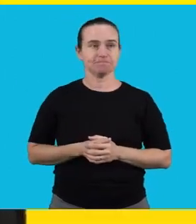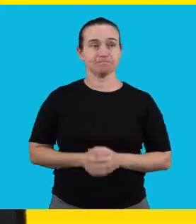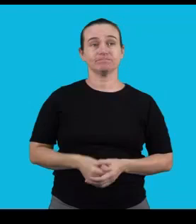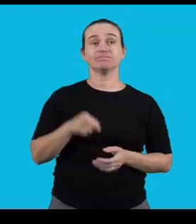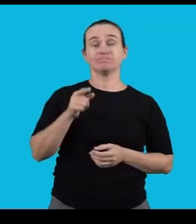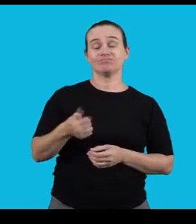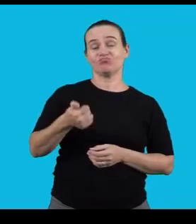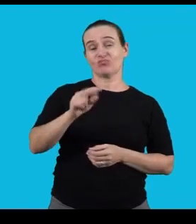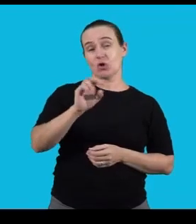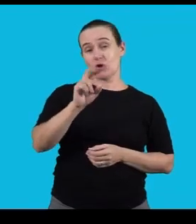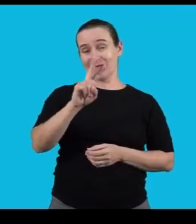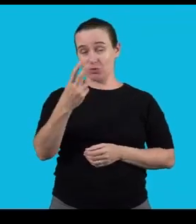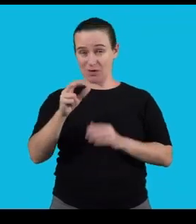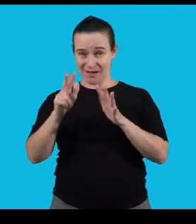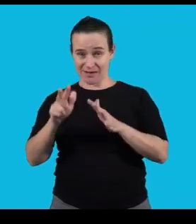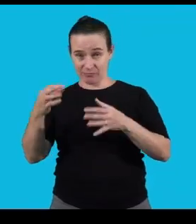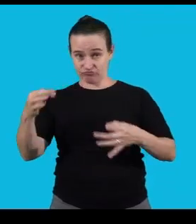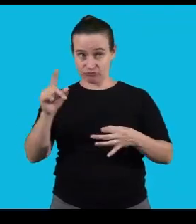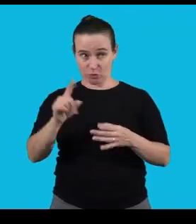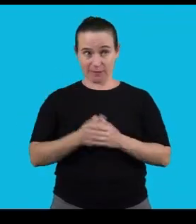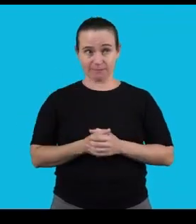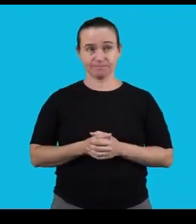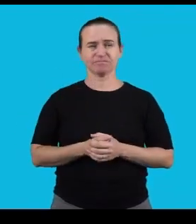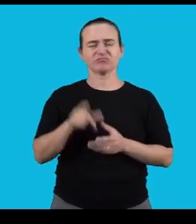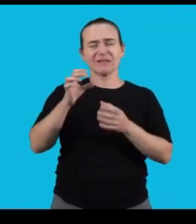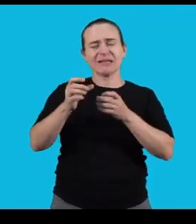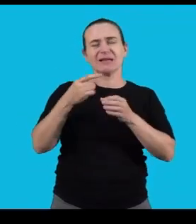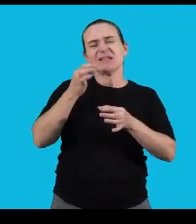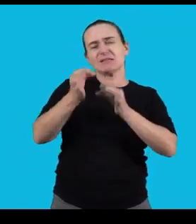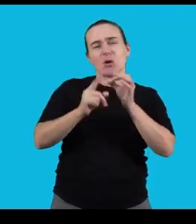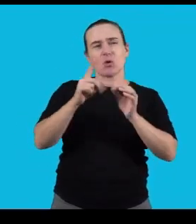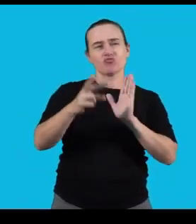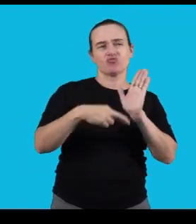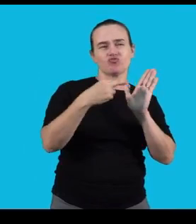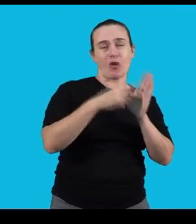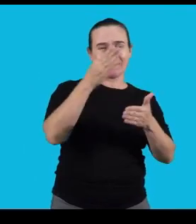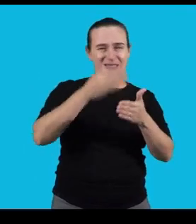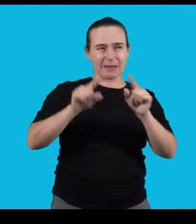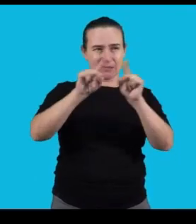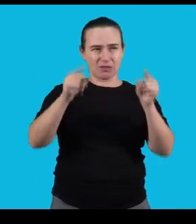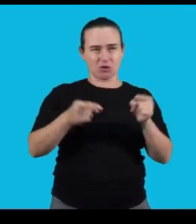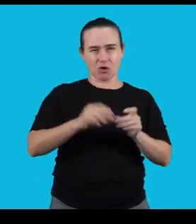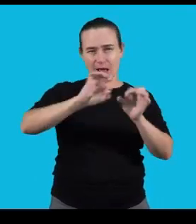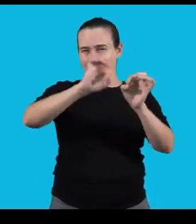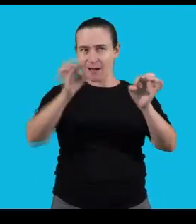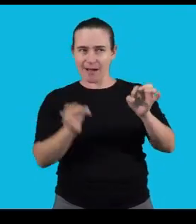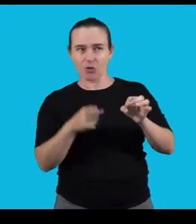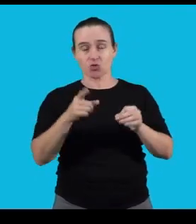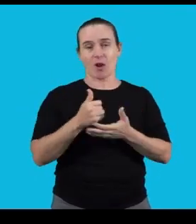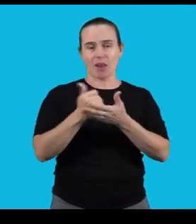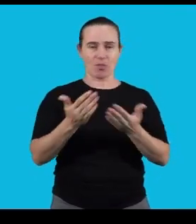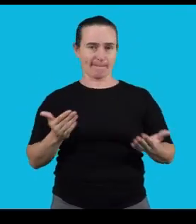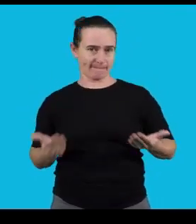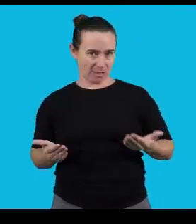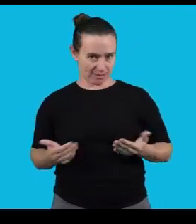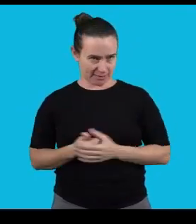waves. November 2018, paper 1, 2.4.5, describe the role of the semicircular canals in